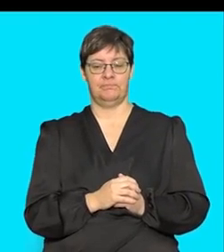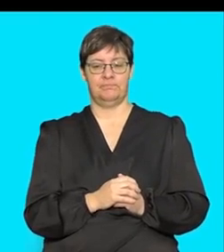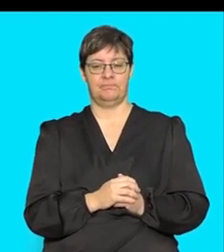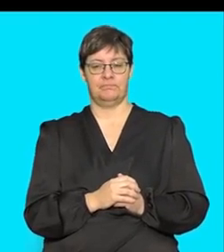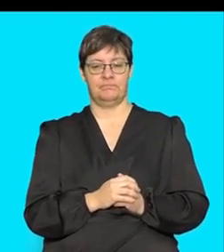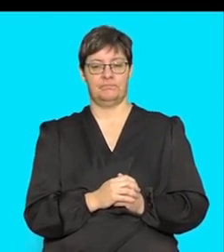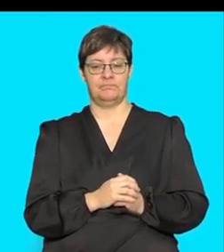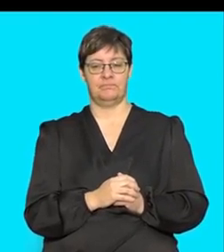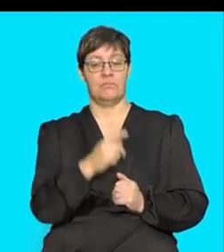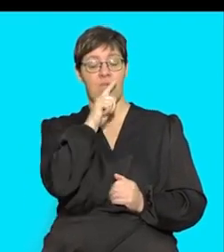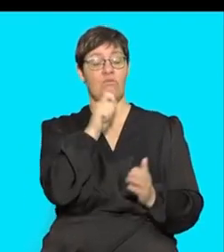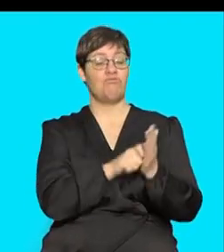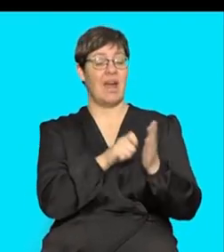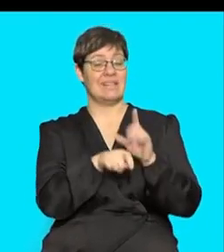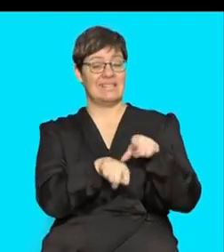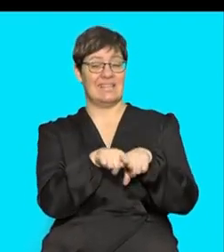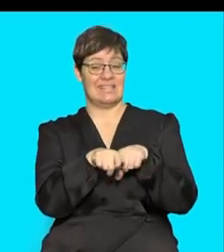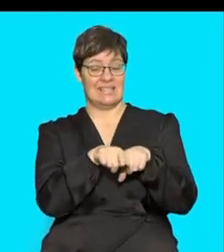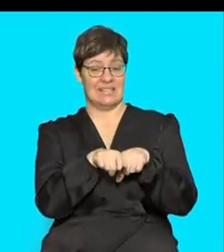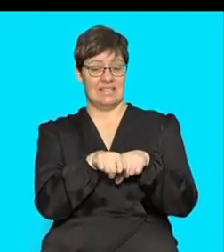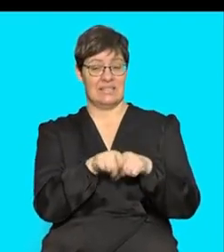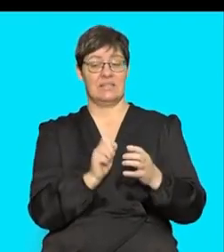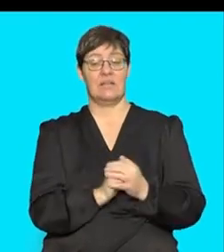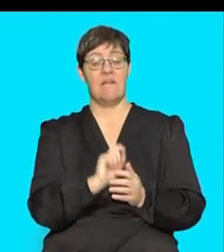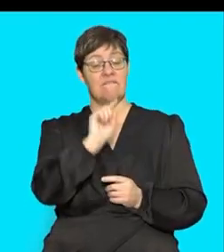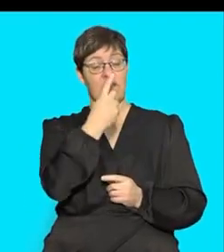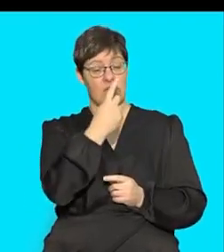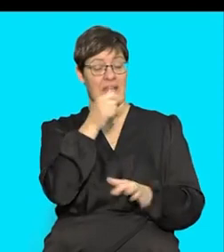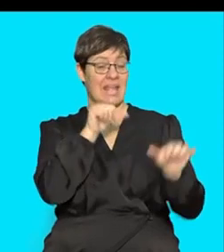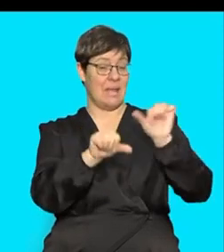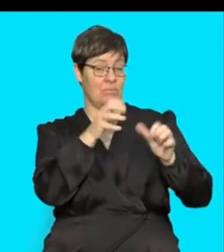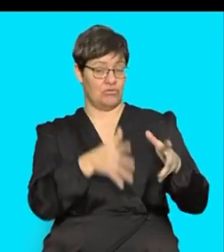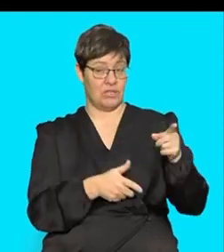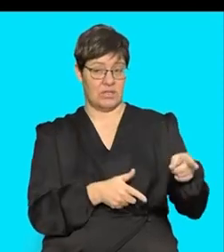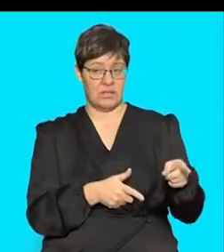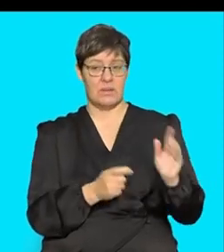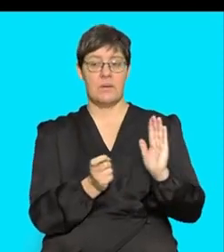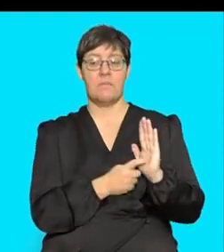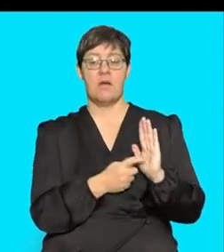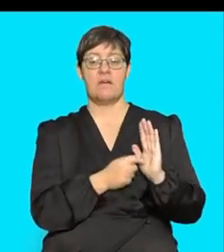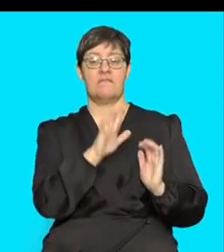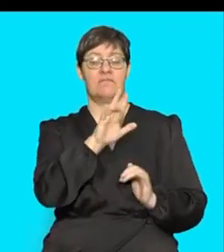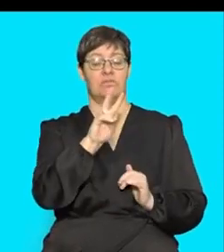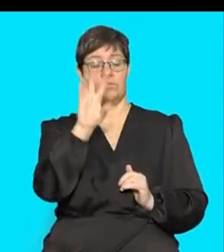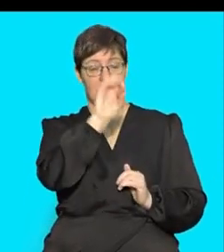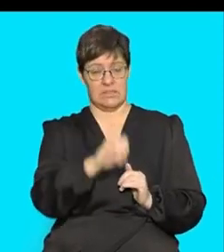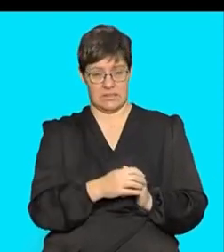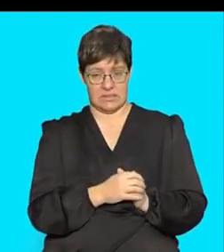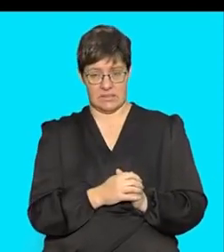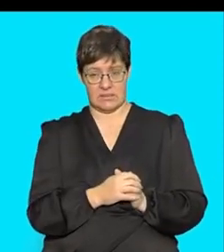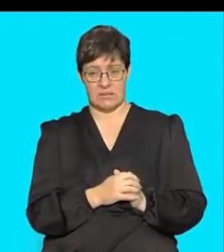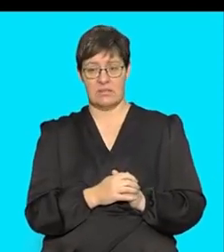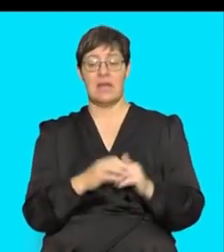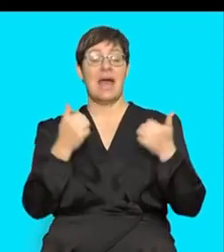1. So they wrote the test. So the first Lena for chemistry, marks was